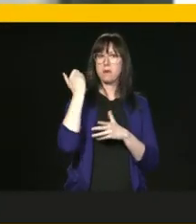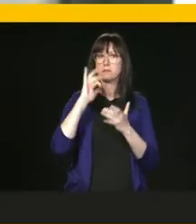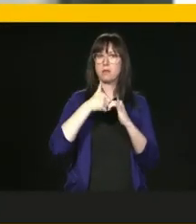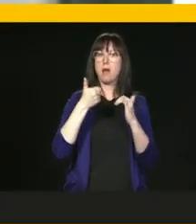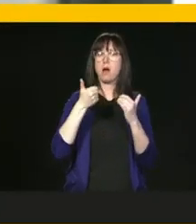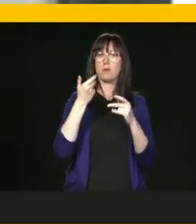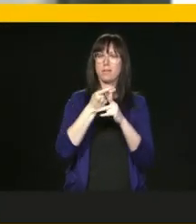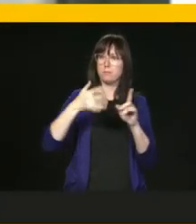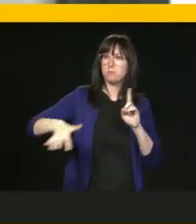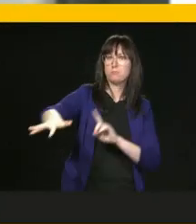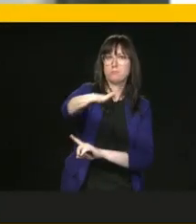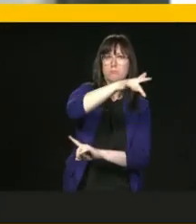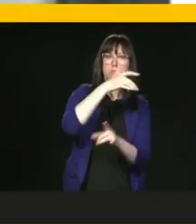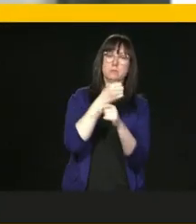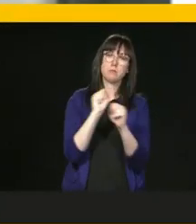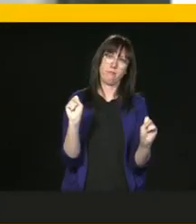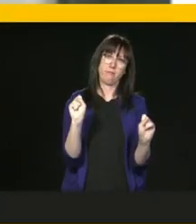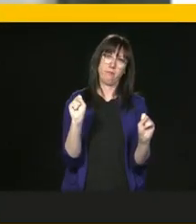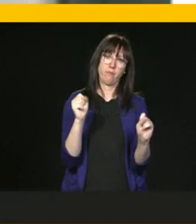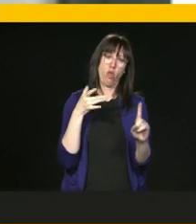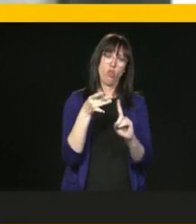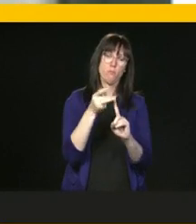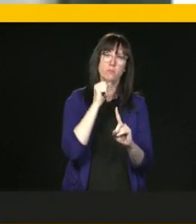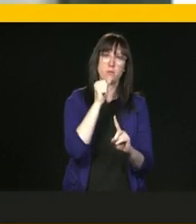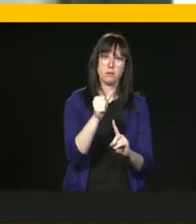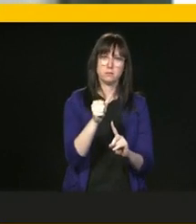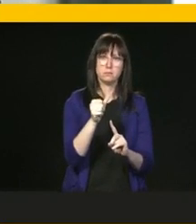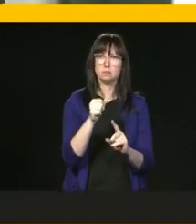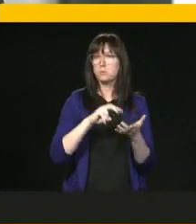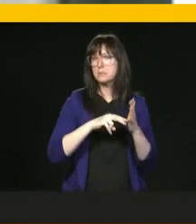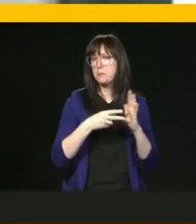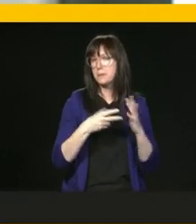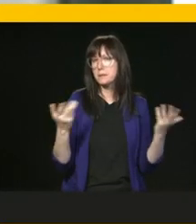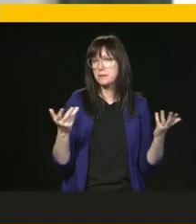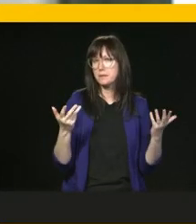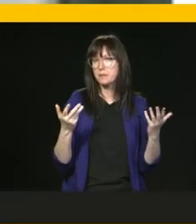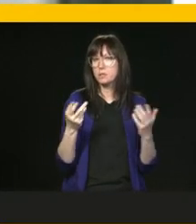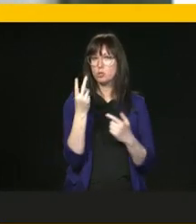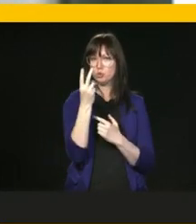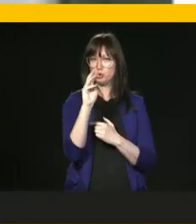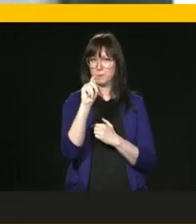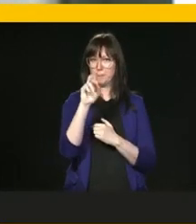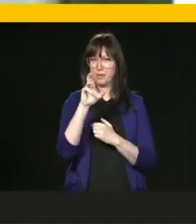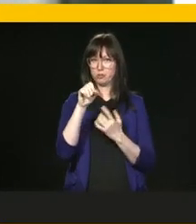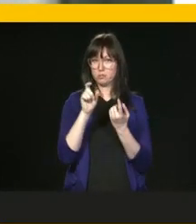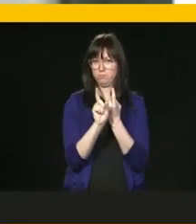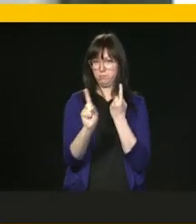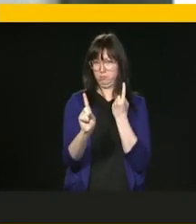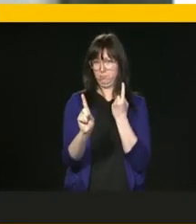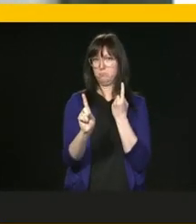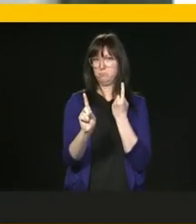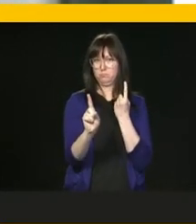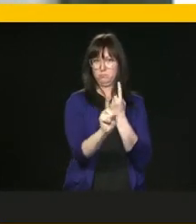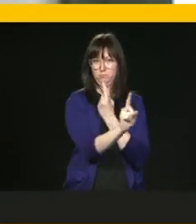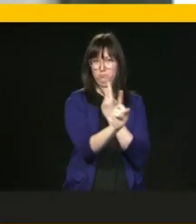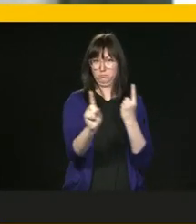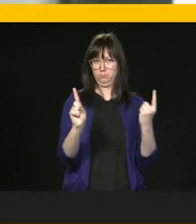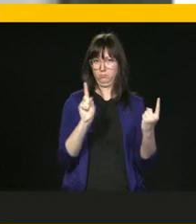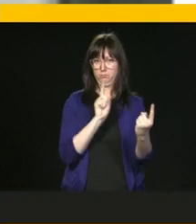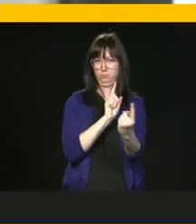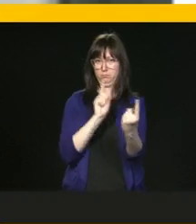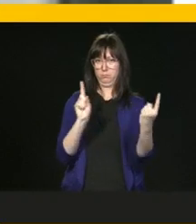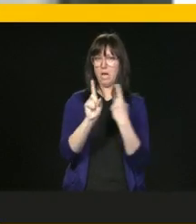people around you safe. What does that mean? It means keeping 2 meters between yourself and someone else. It